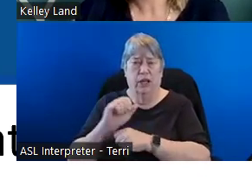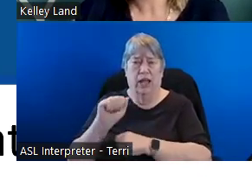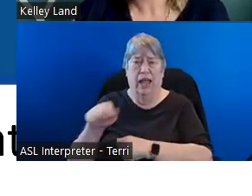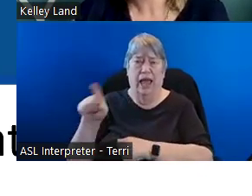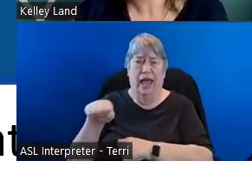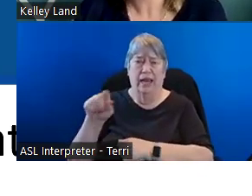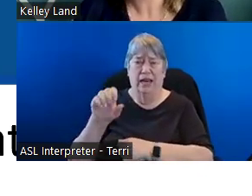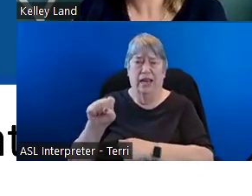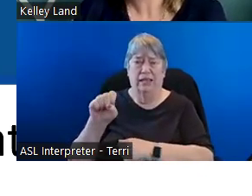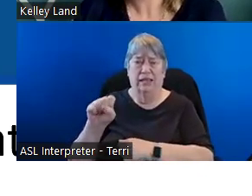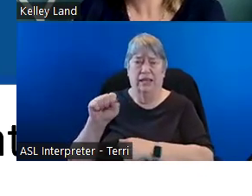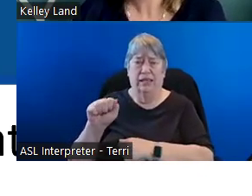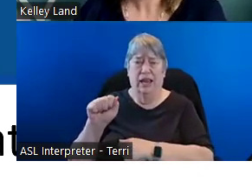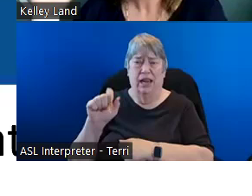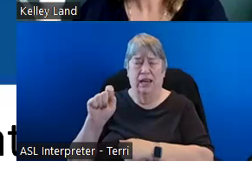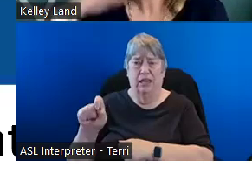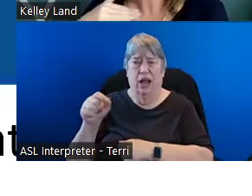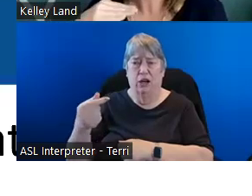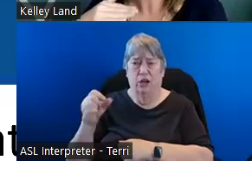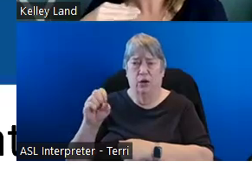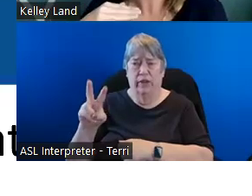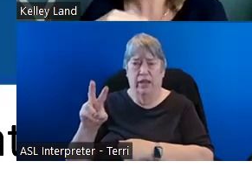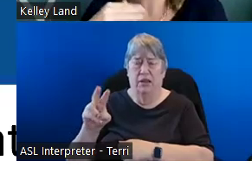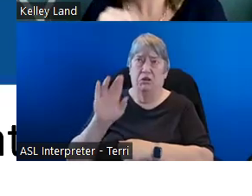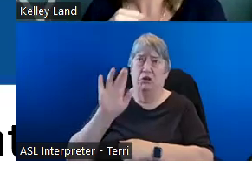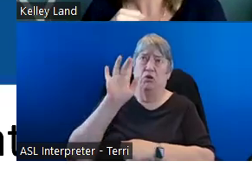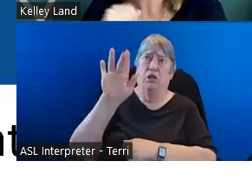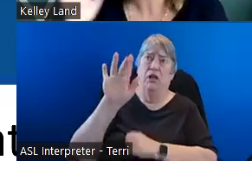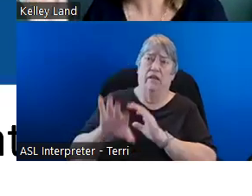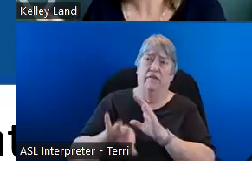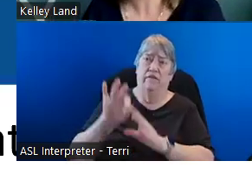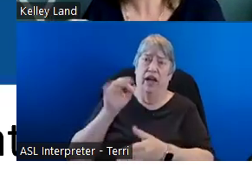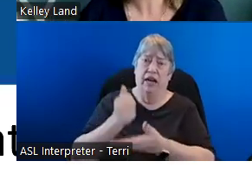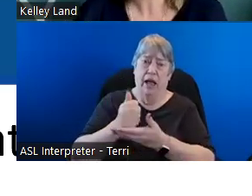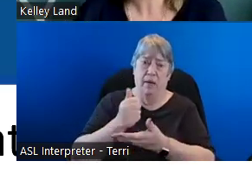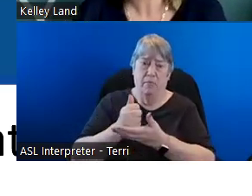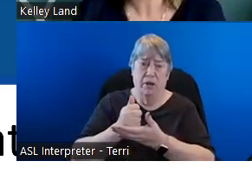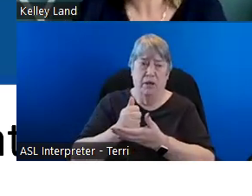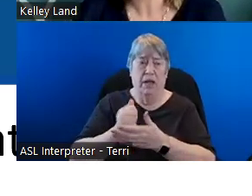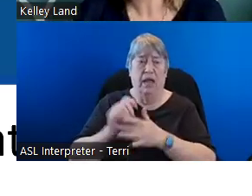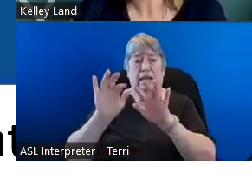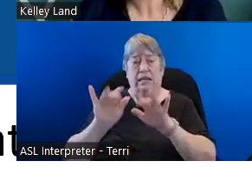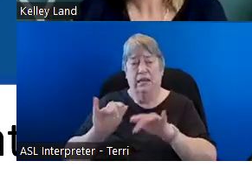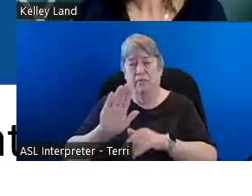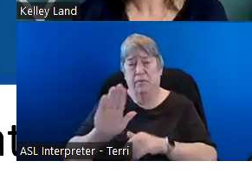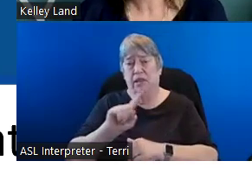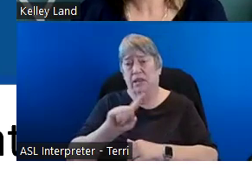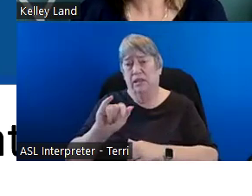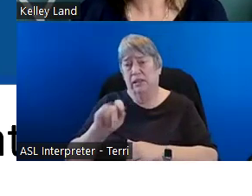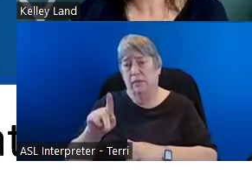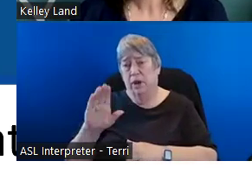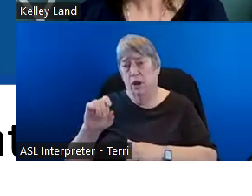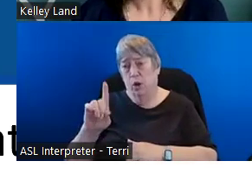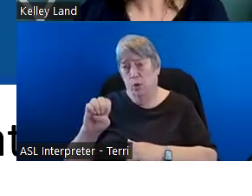choosework.ssa.gov website. And you go to find help and you can just put in a zip code and what services the individual you're serving needs. And it